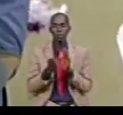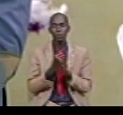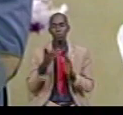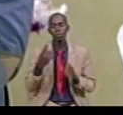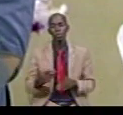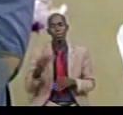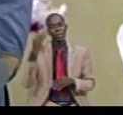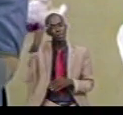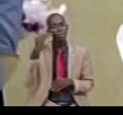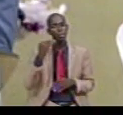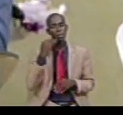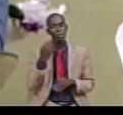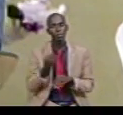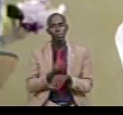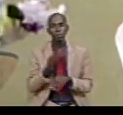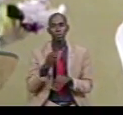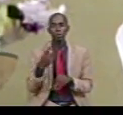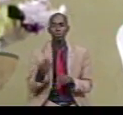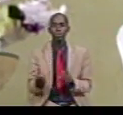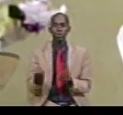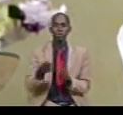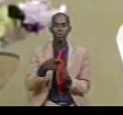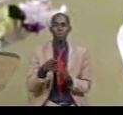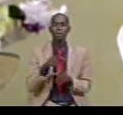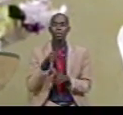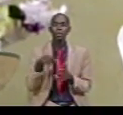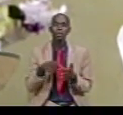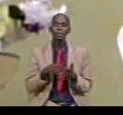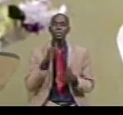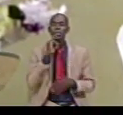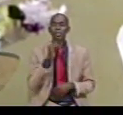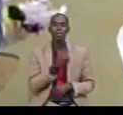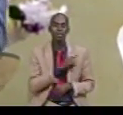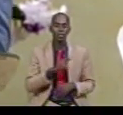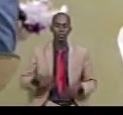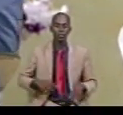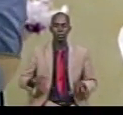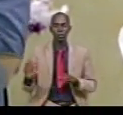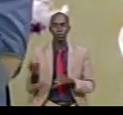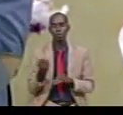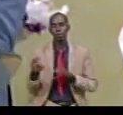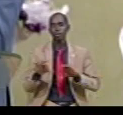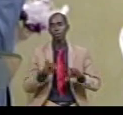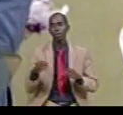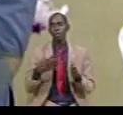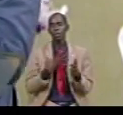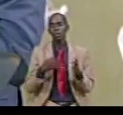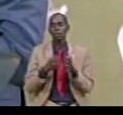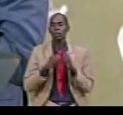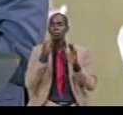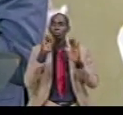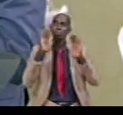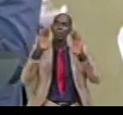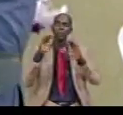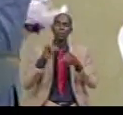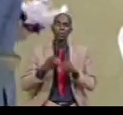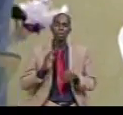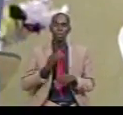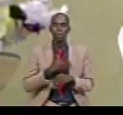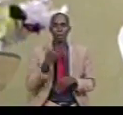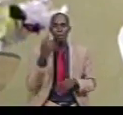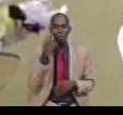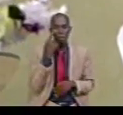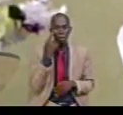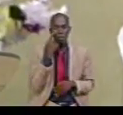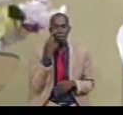corner. This is the Lord's doing, and it's marvelous in our eyes. Happy